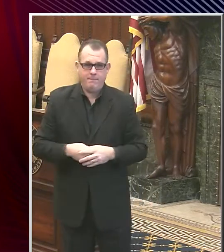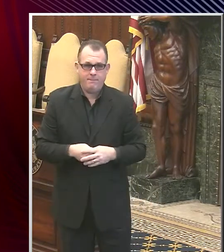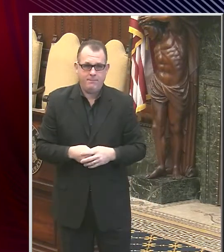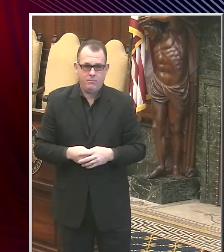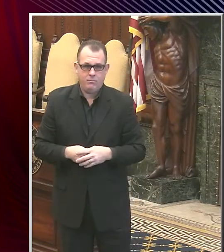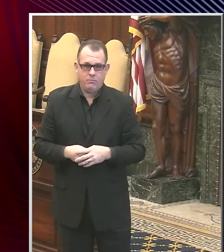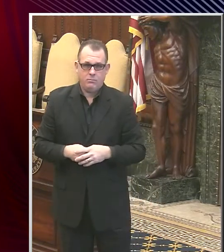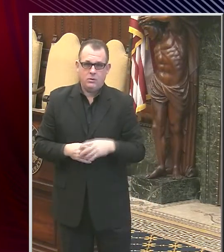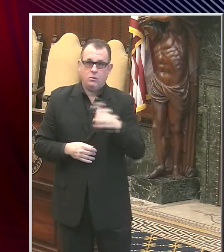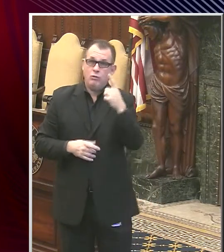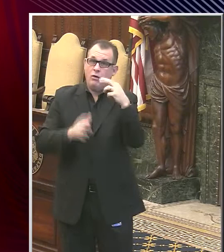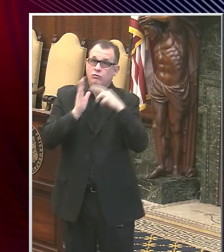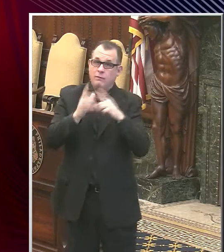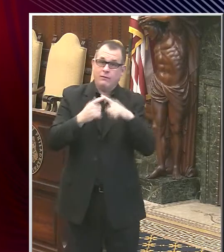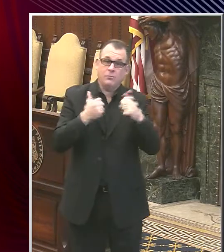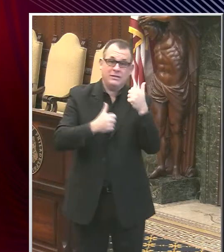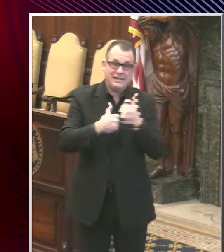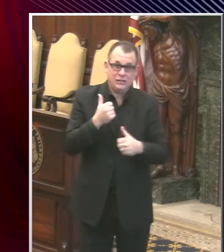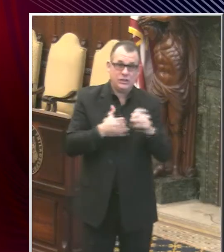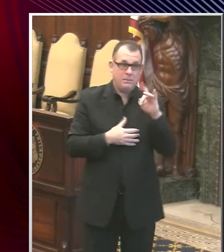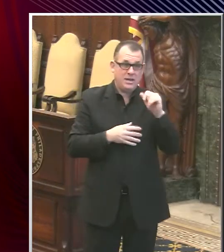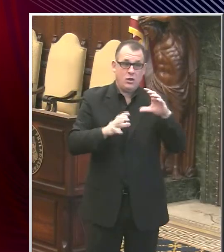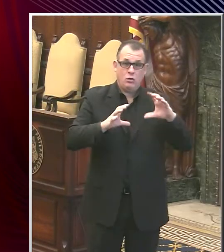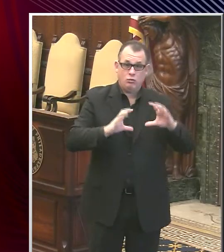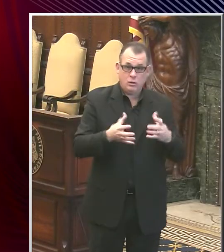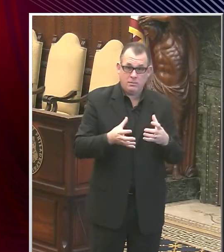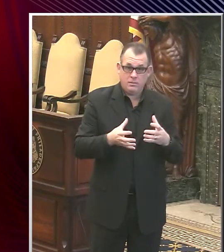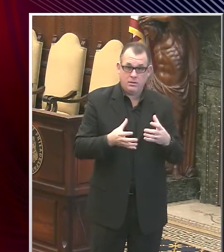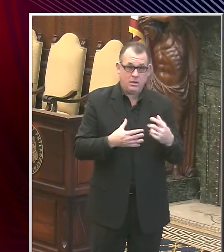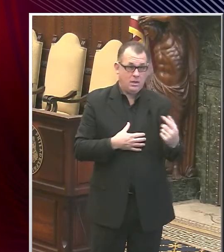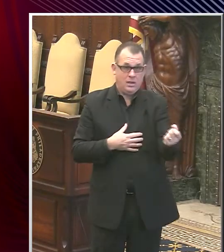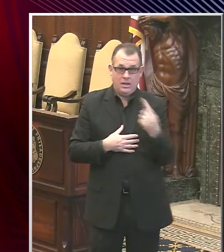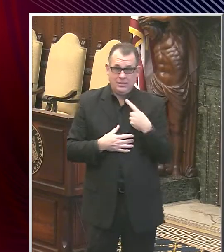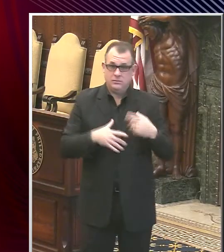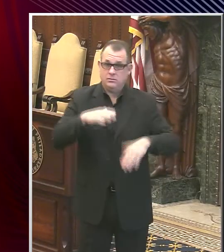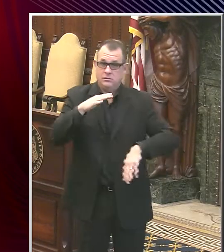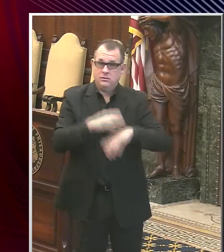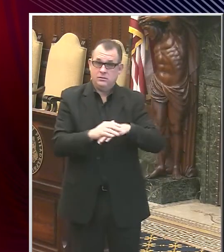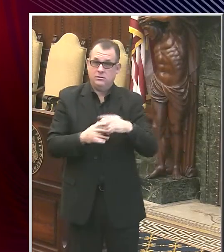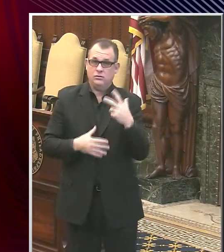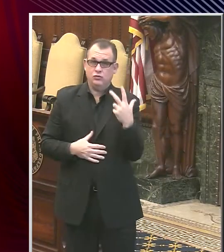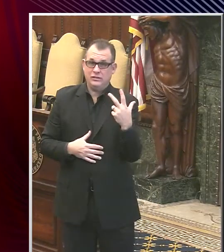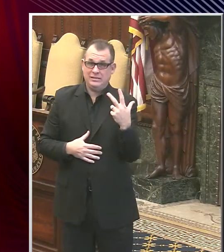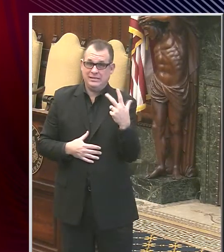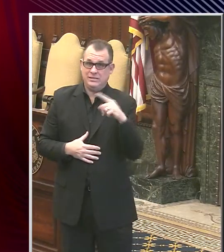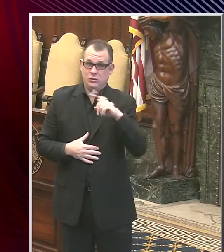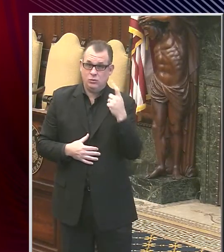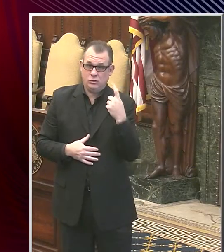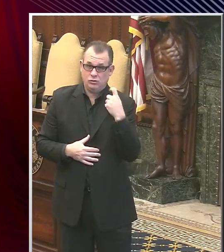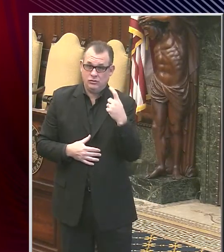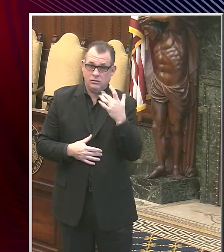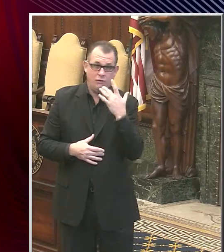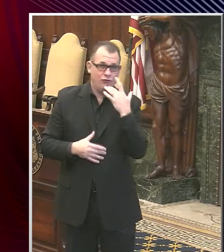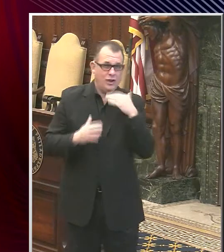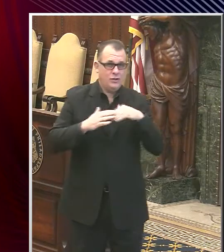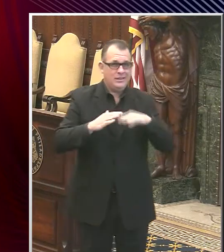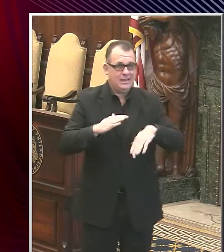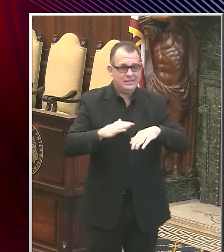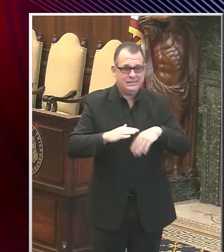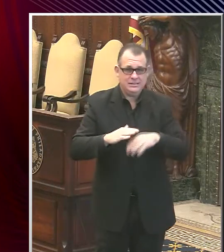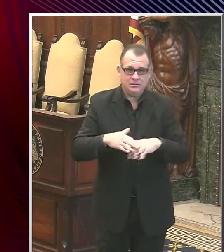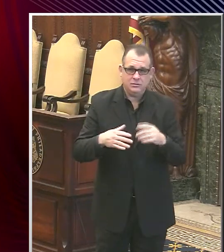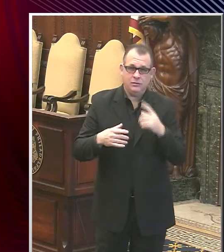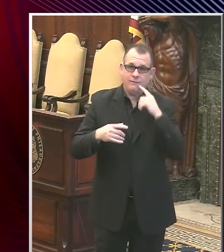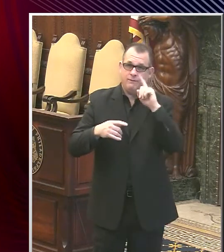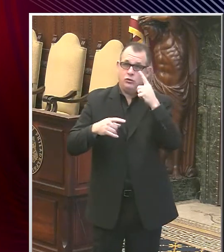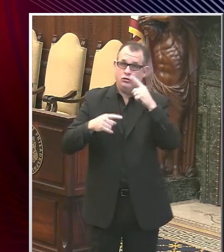only one representative from each media outlet to ask the questions and to limit your questions to 3 or fewer.